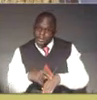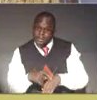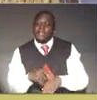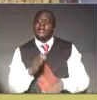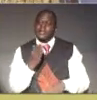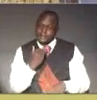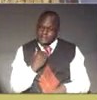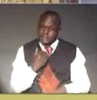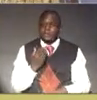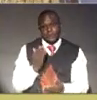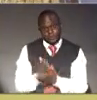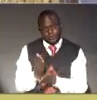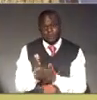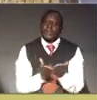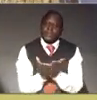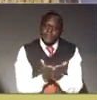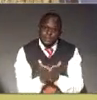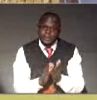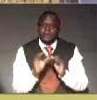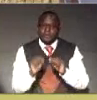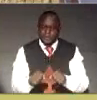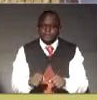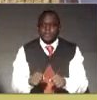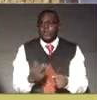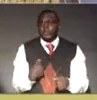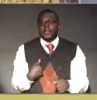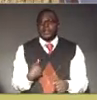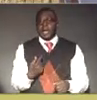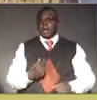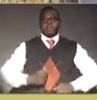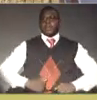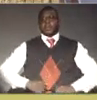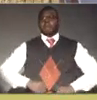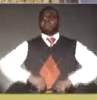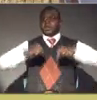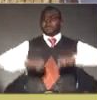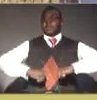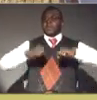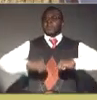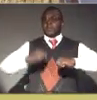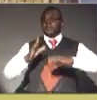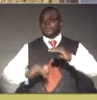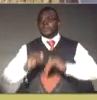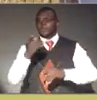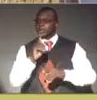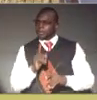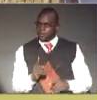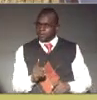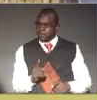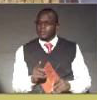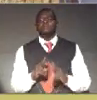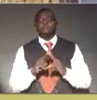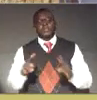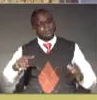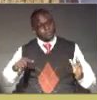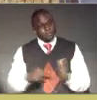need that needs to be serviced, you should not consider yourself that you are above that. Very, very valid